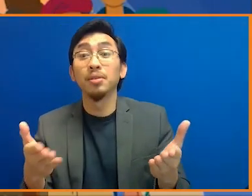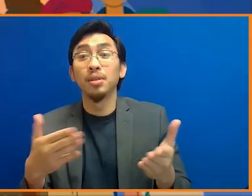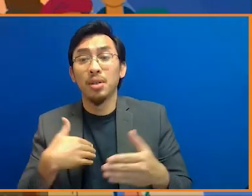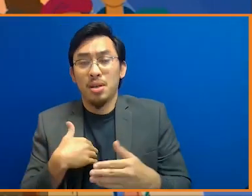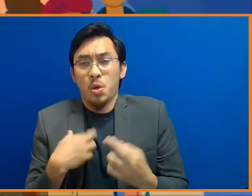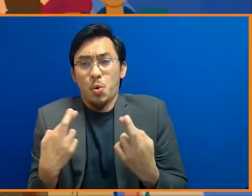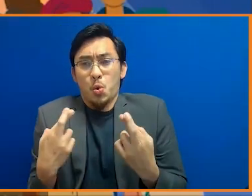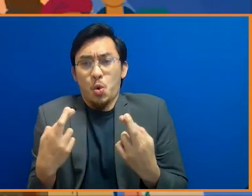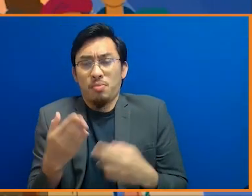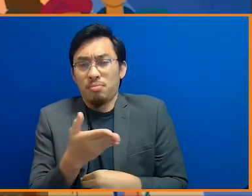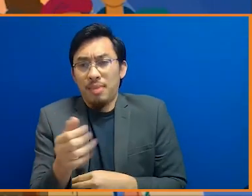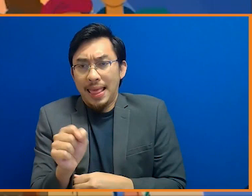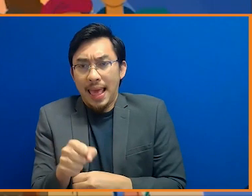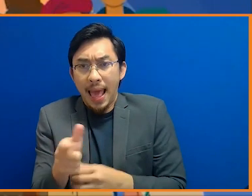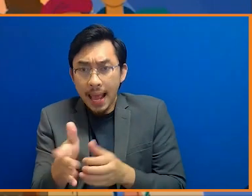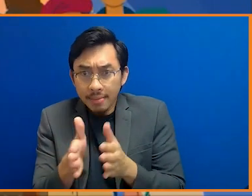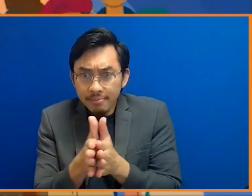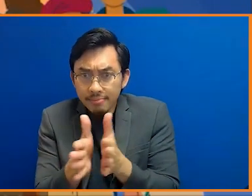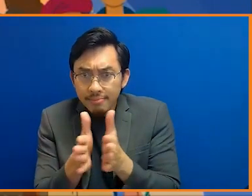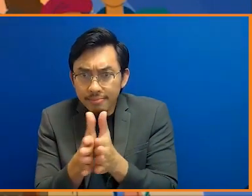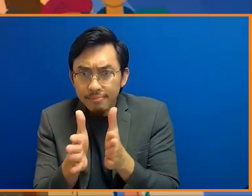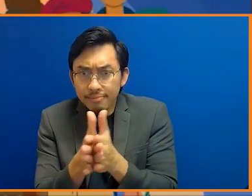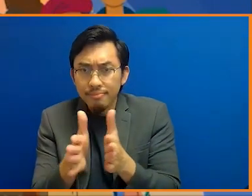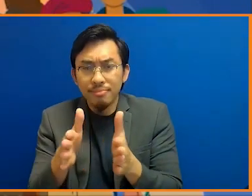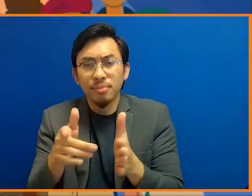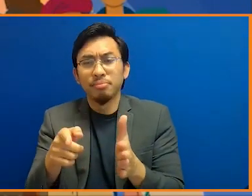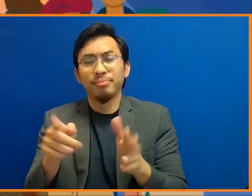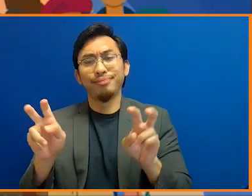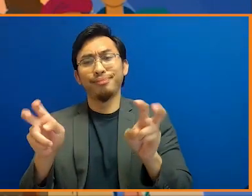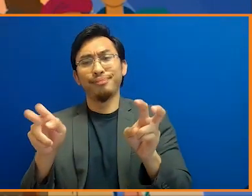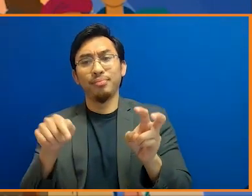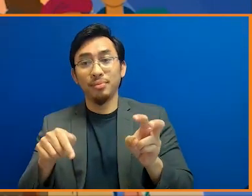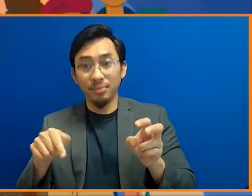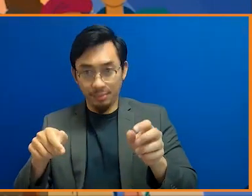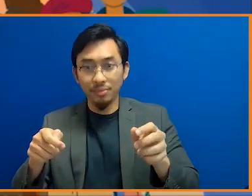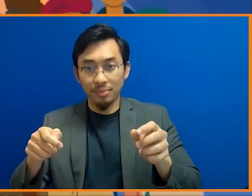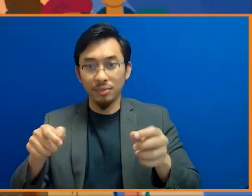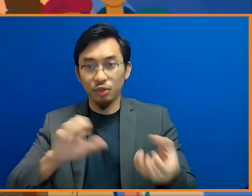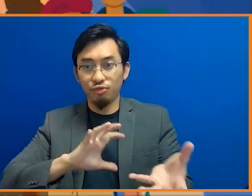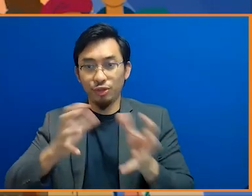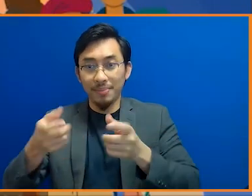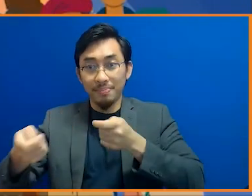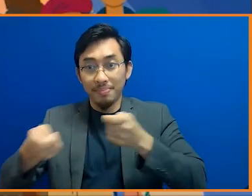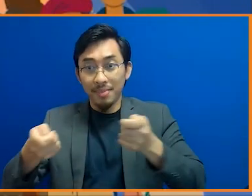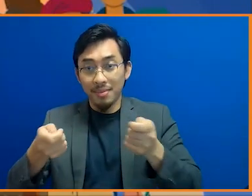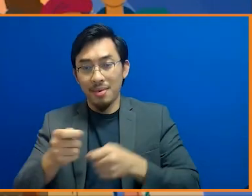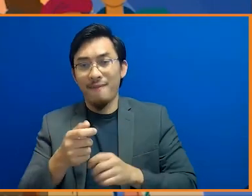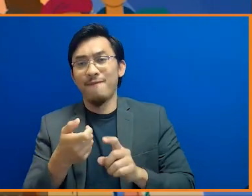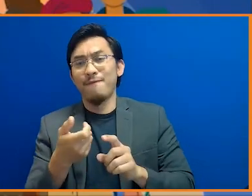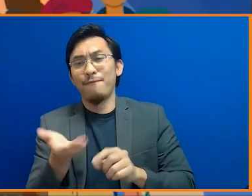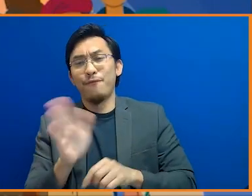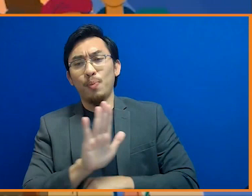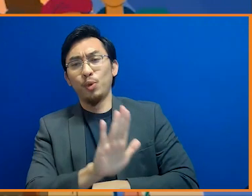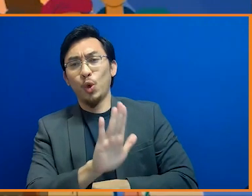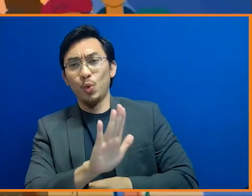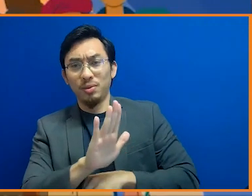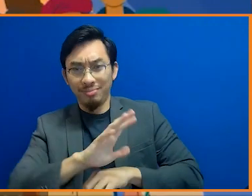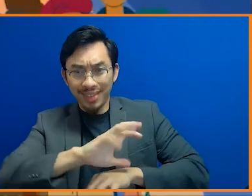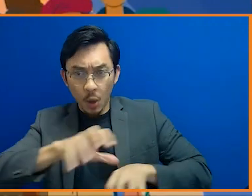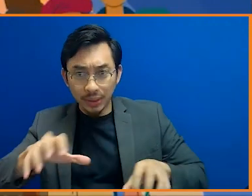I we expect that you can elaborate the context of disaster management from your side, from your